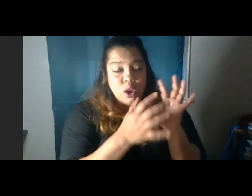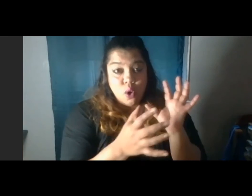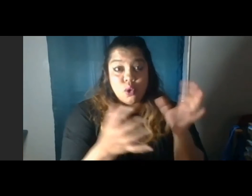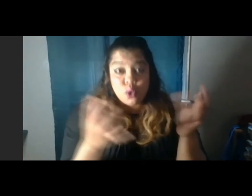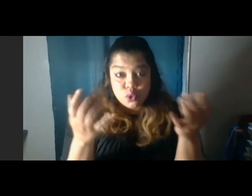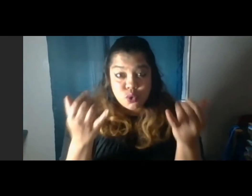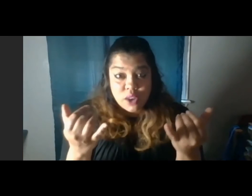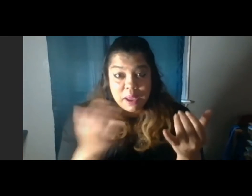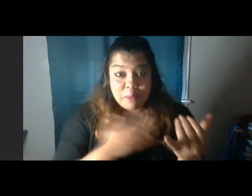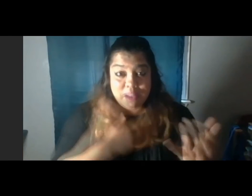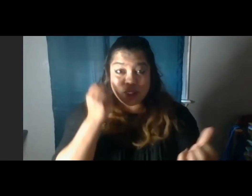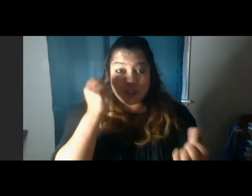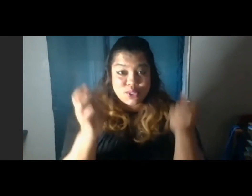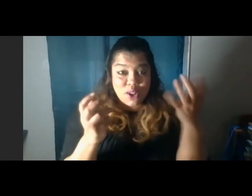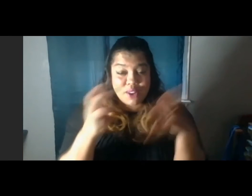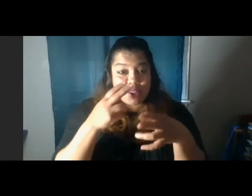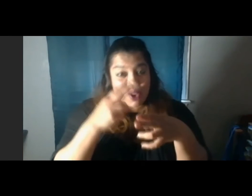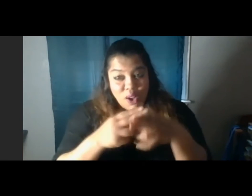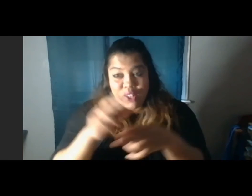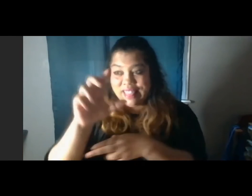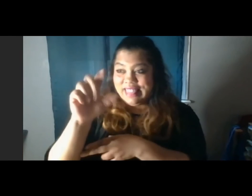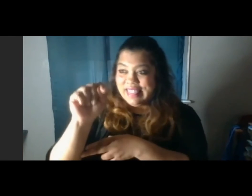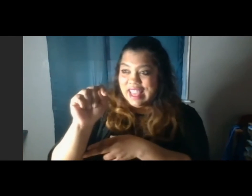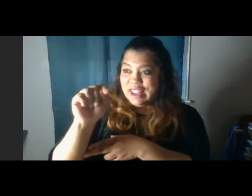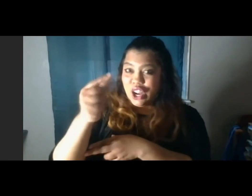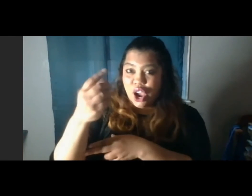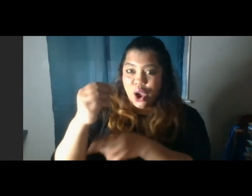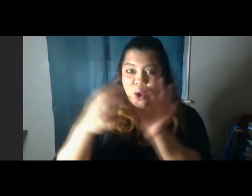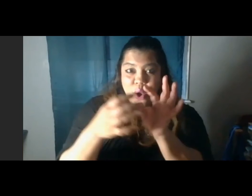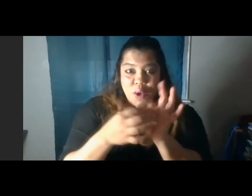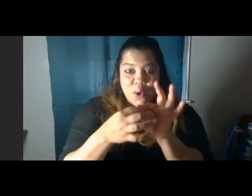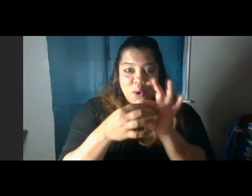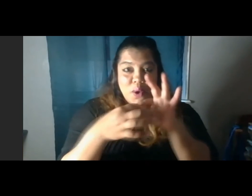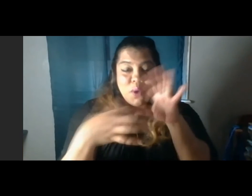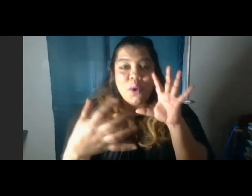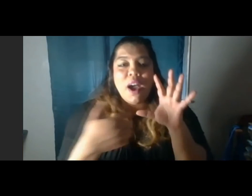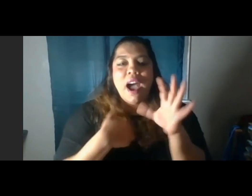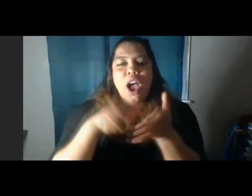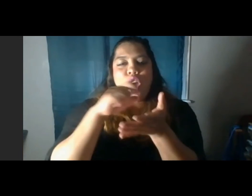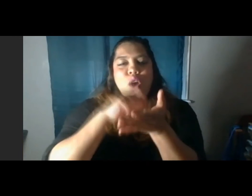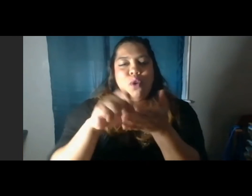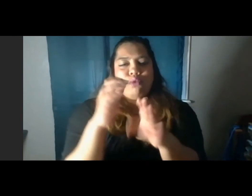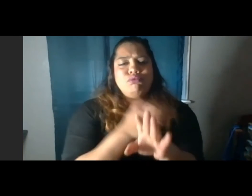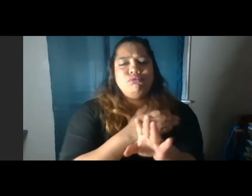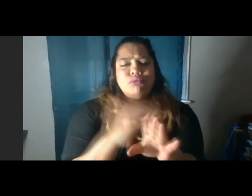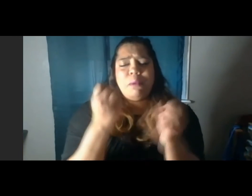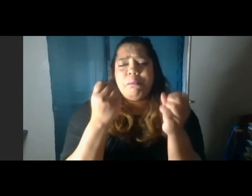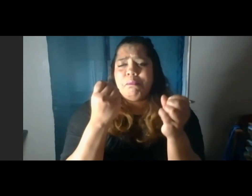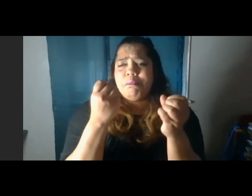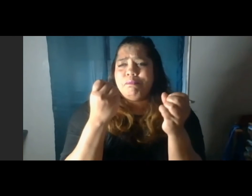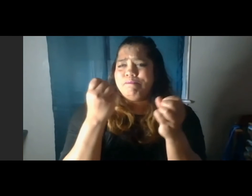song titled Let Go. And it's a song that I wrote a long time ago. And